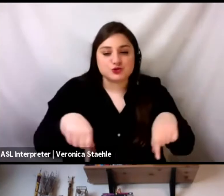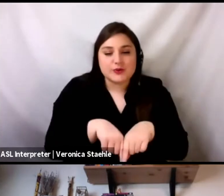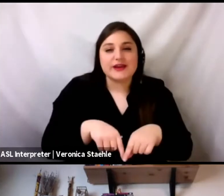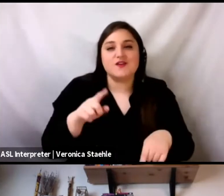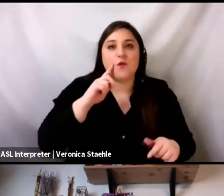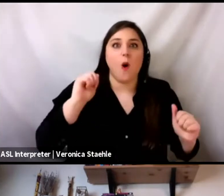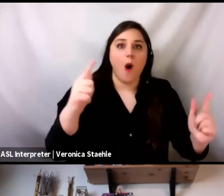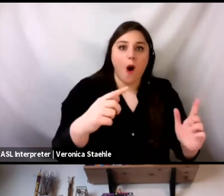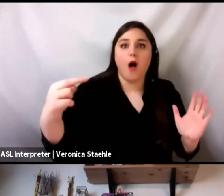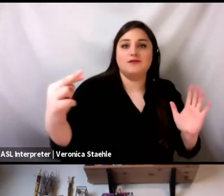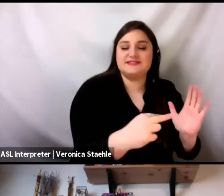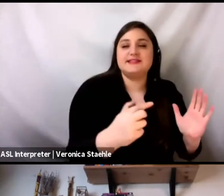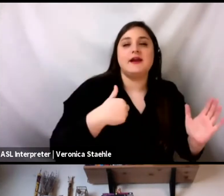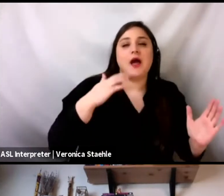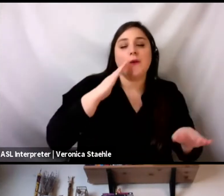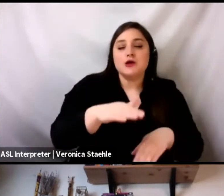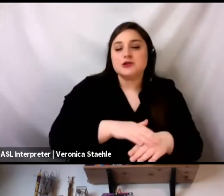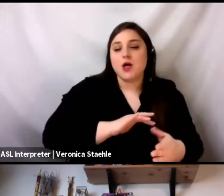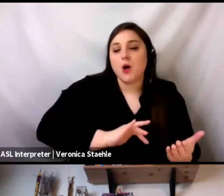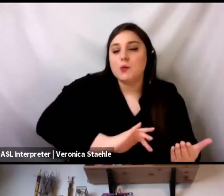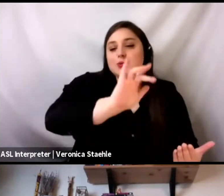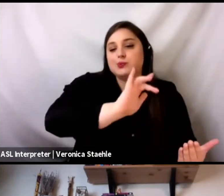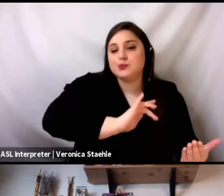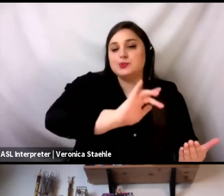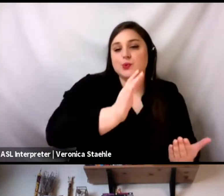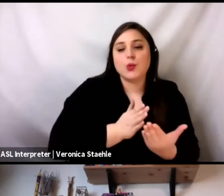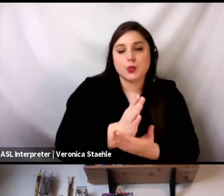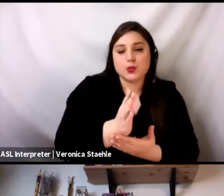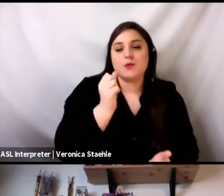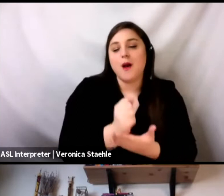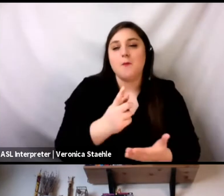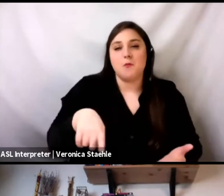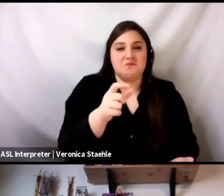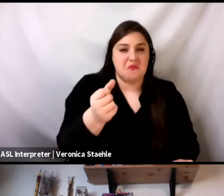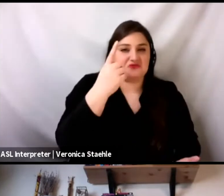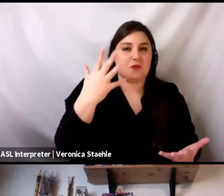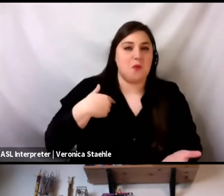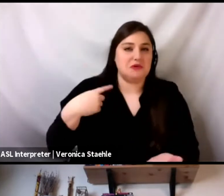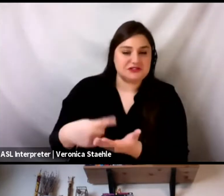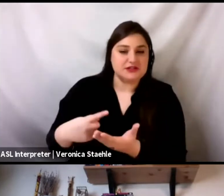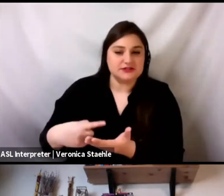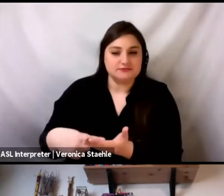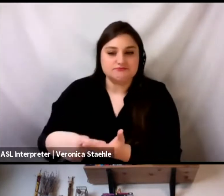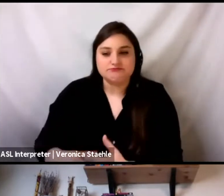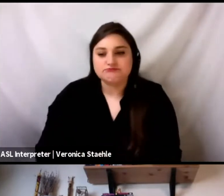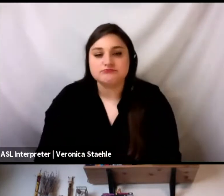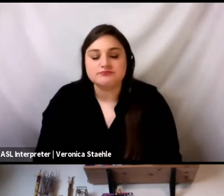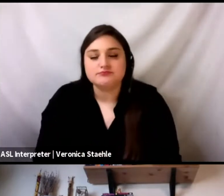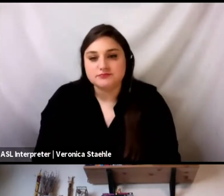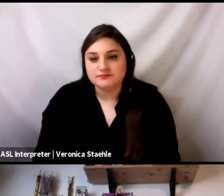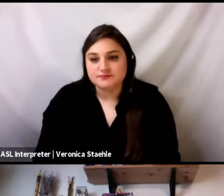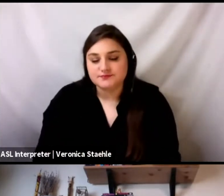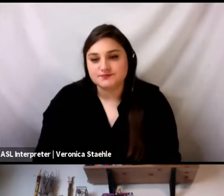and so that people through the live stream can also get a sense of what's involved. So I